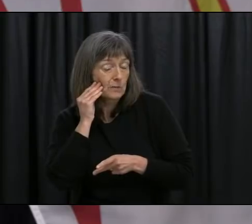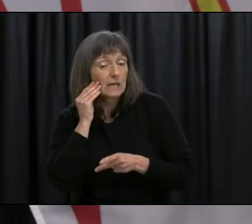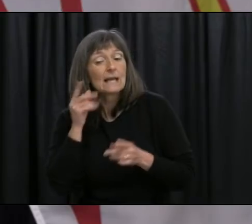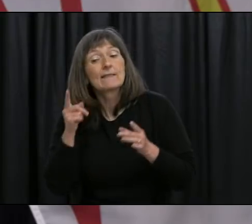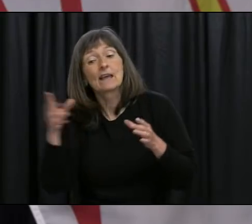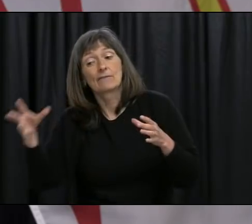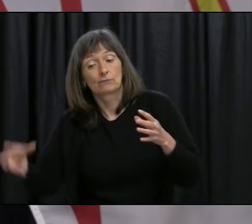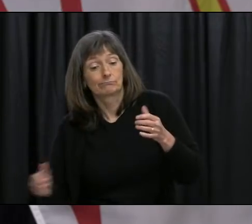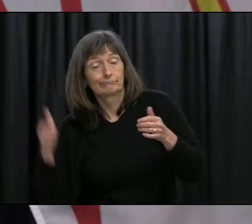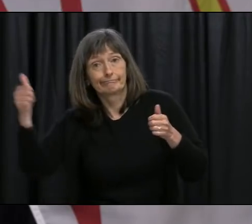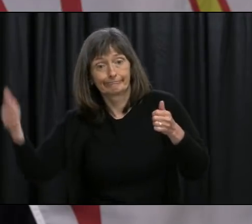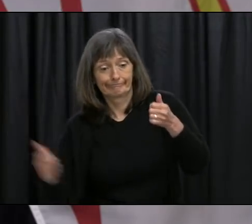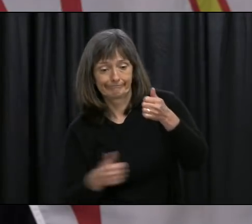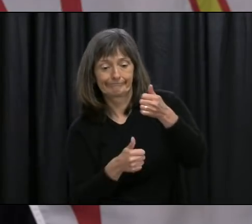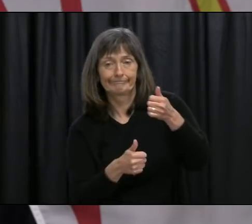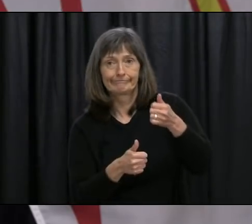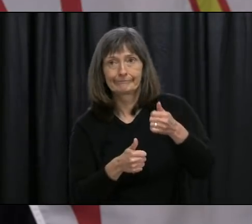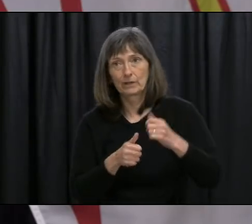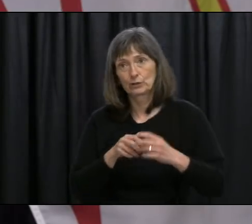included in that,